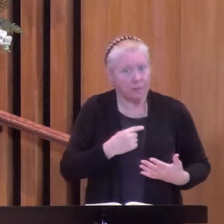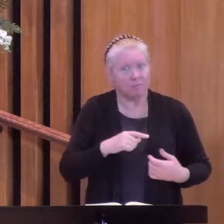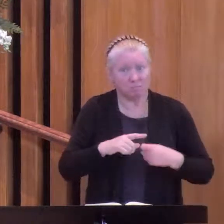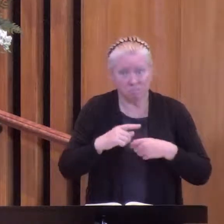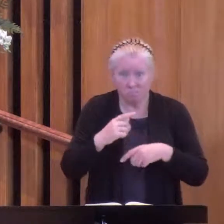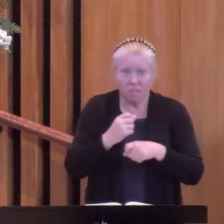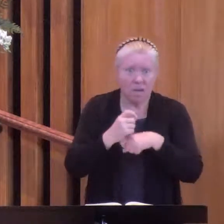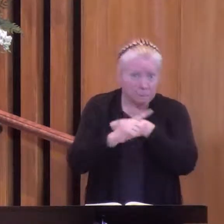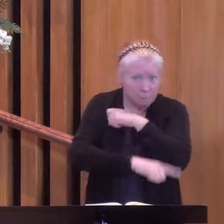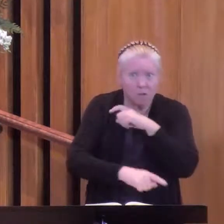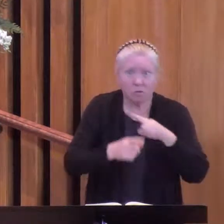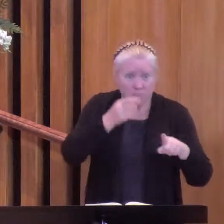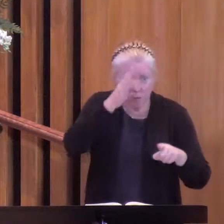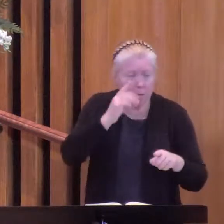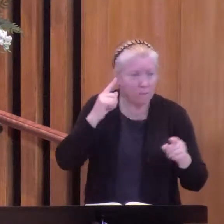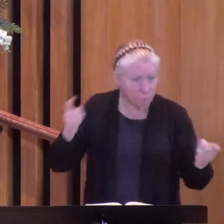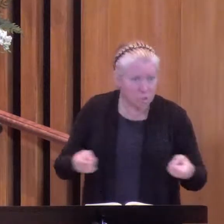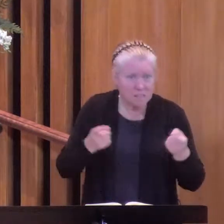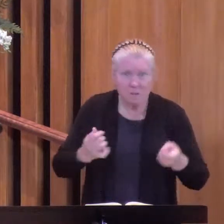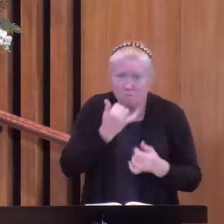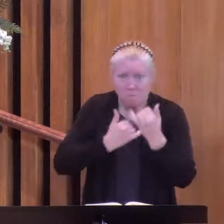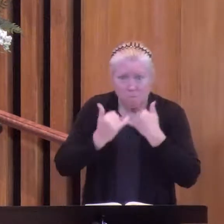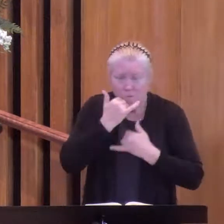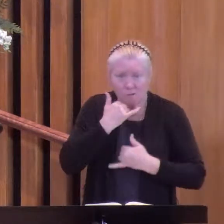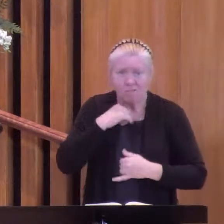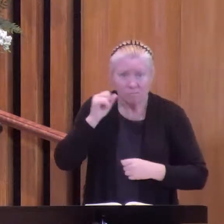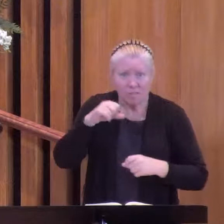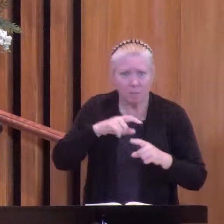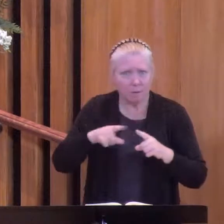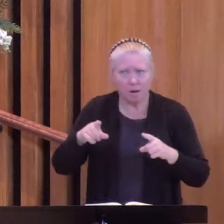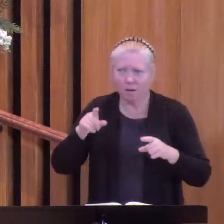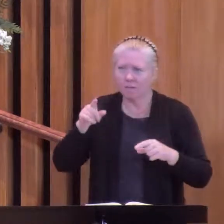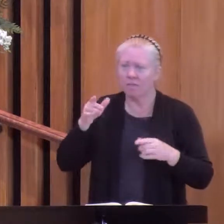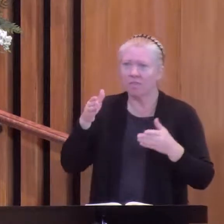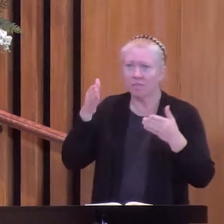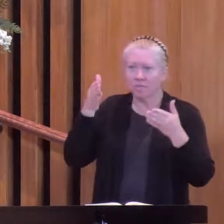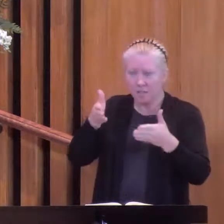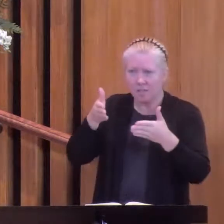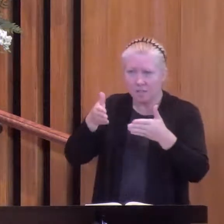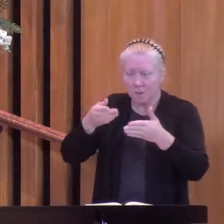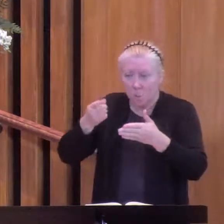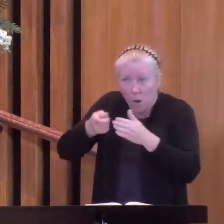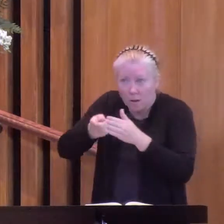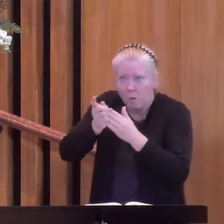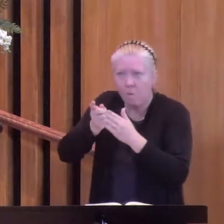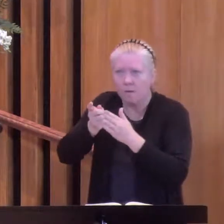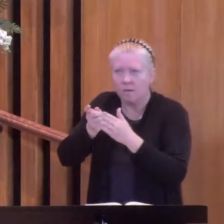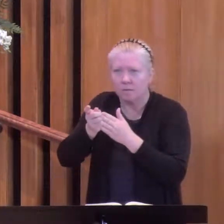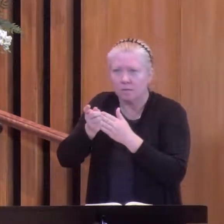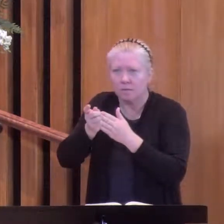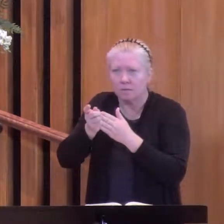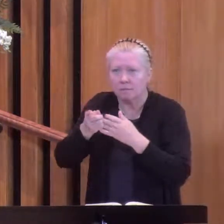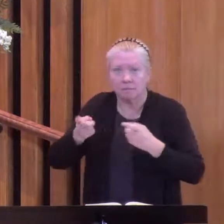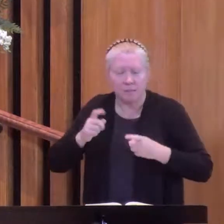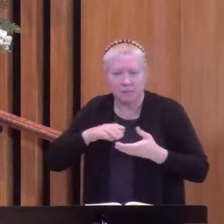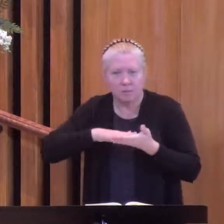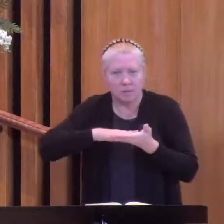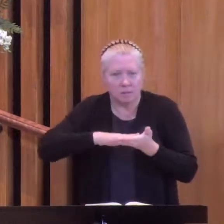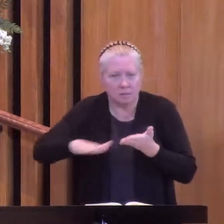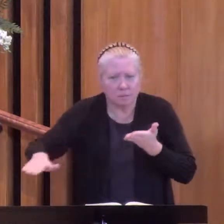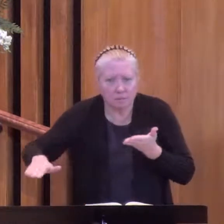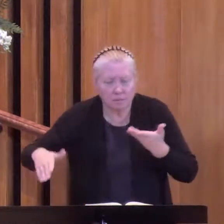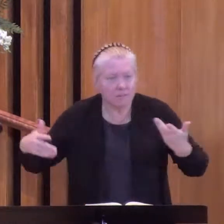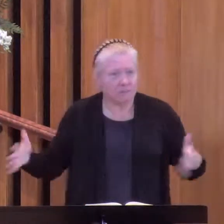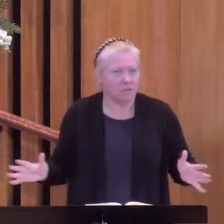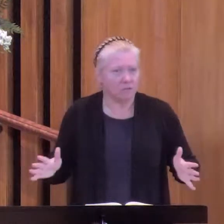death, but brings us that hope that beyond this life there is eternal life